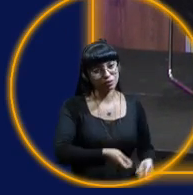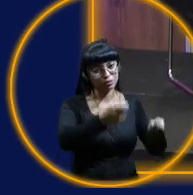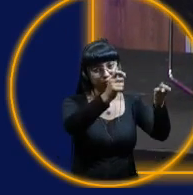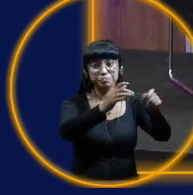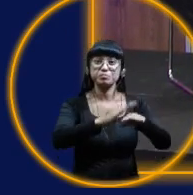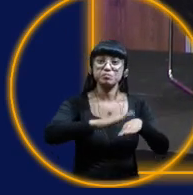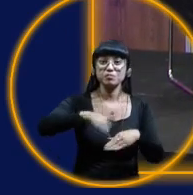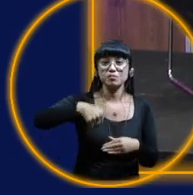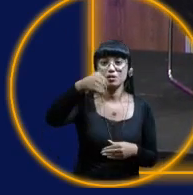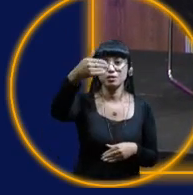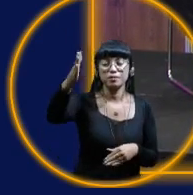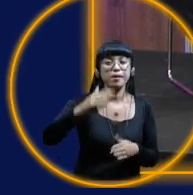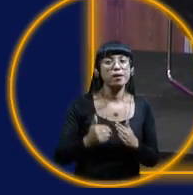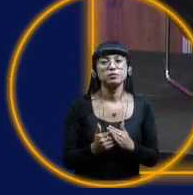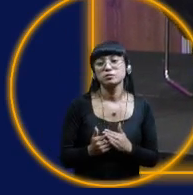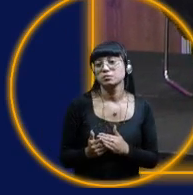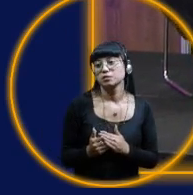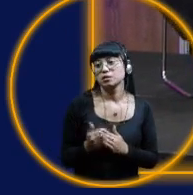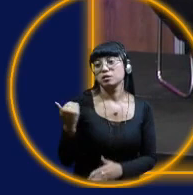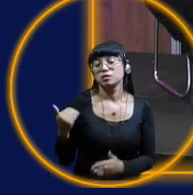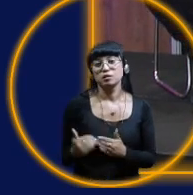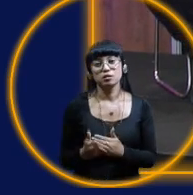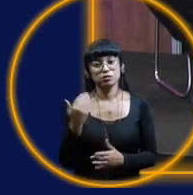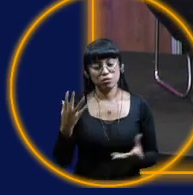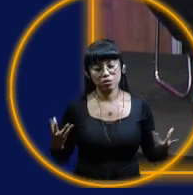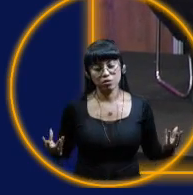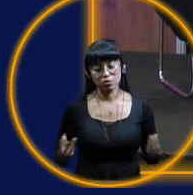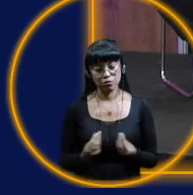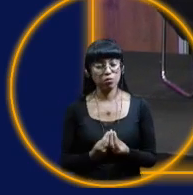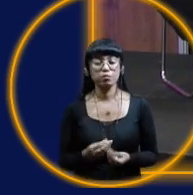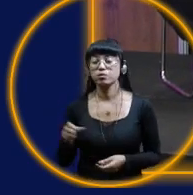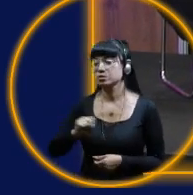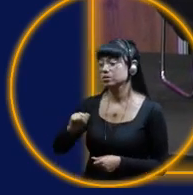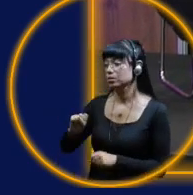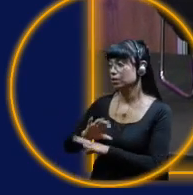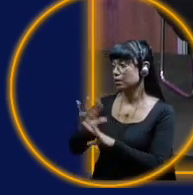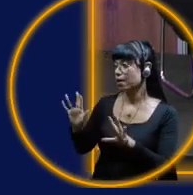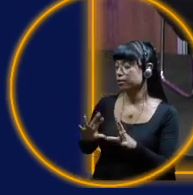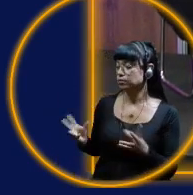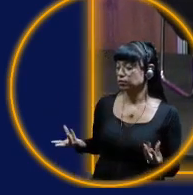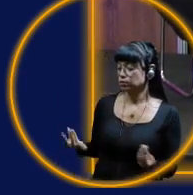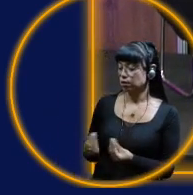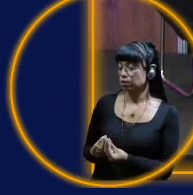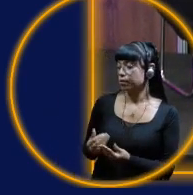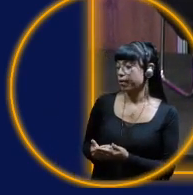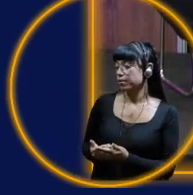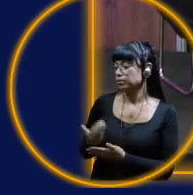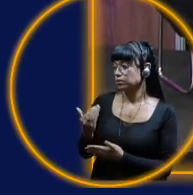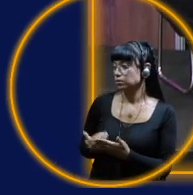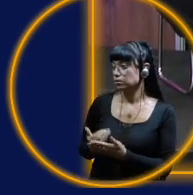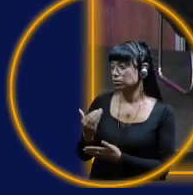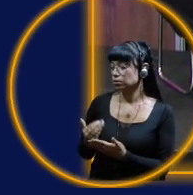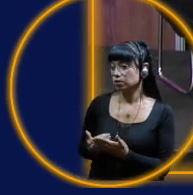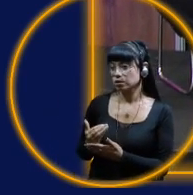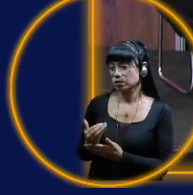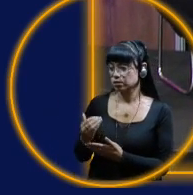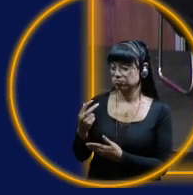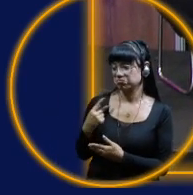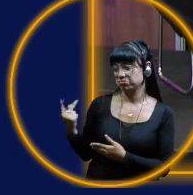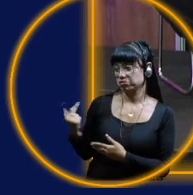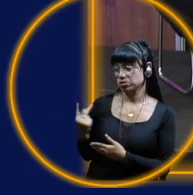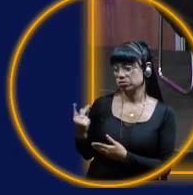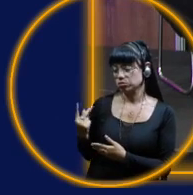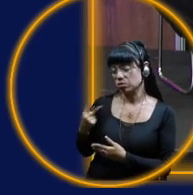band. Yep. We started Bent Knee, our friend Courtney Swain and I, and then Jessica joined shortly after we started,